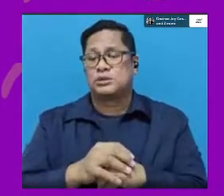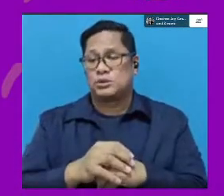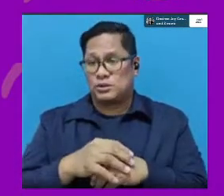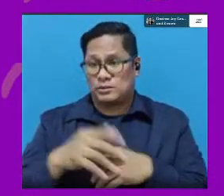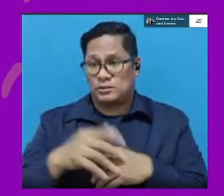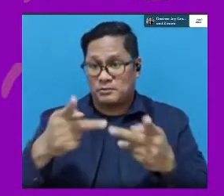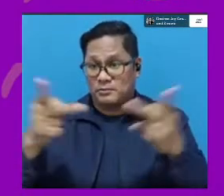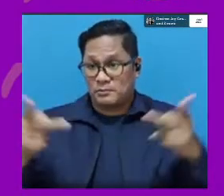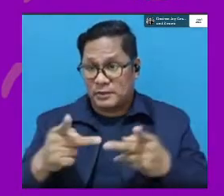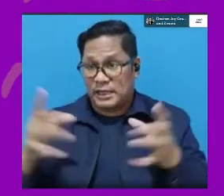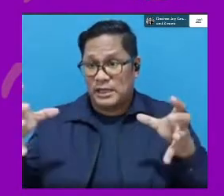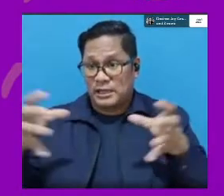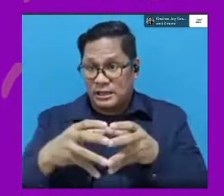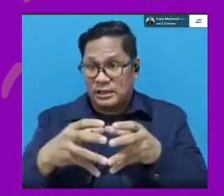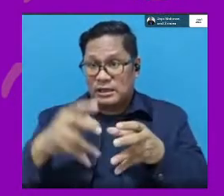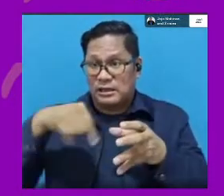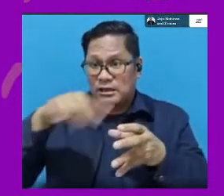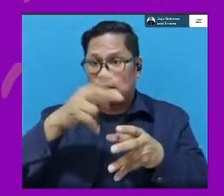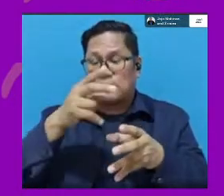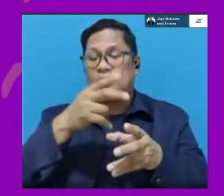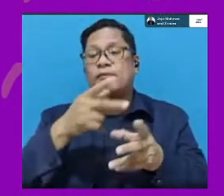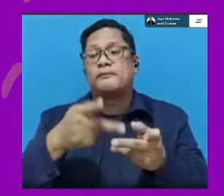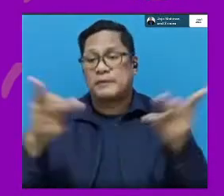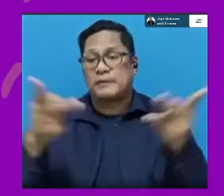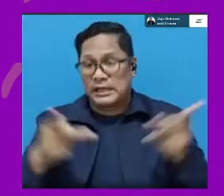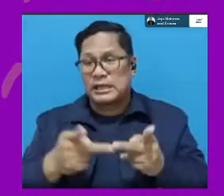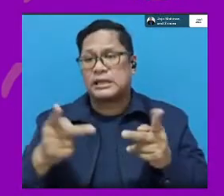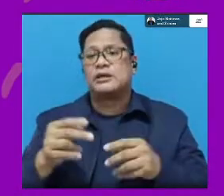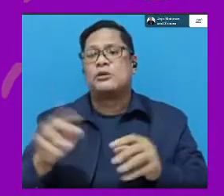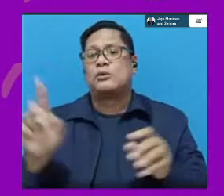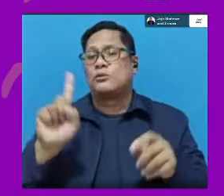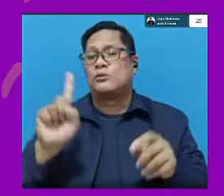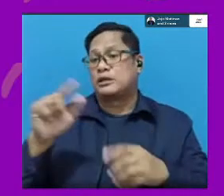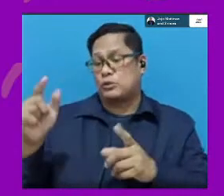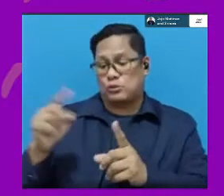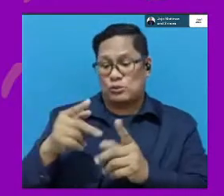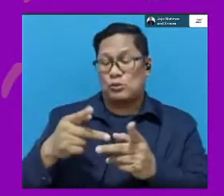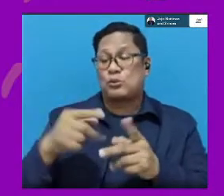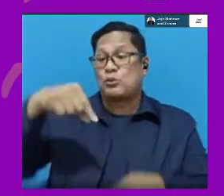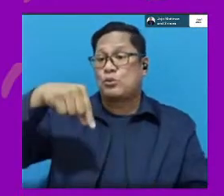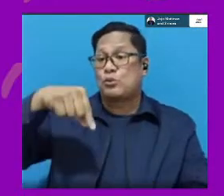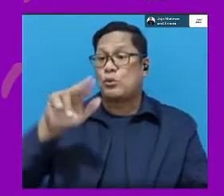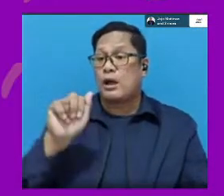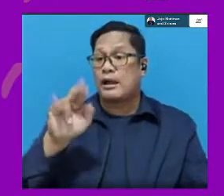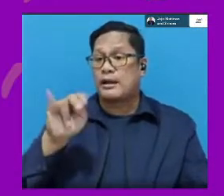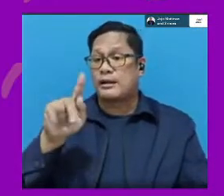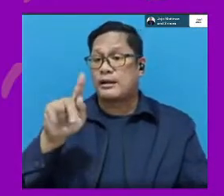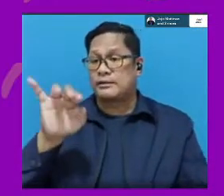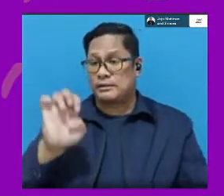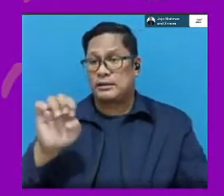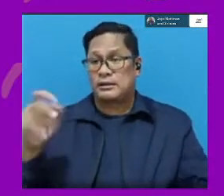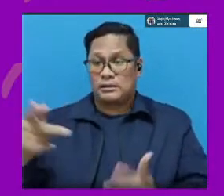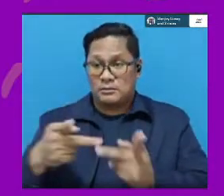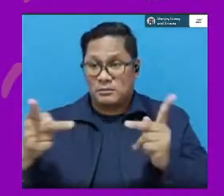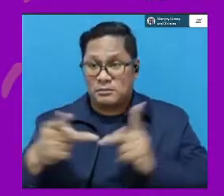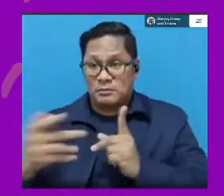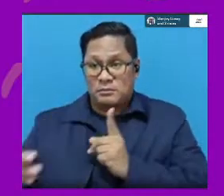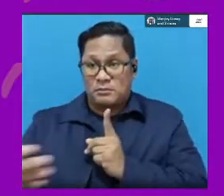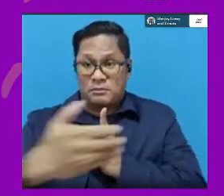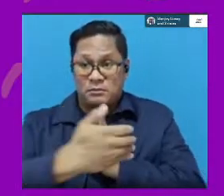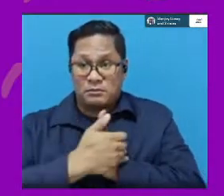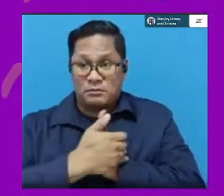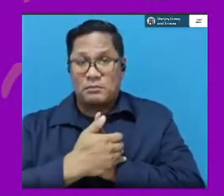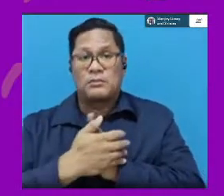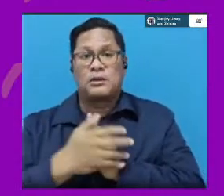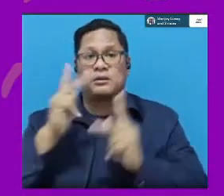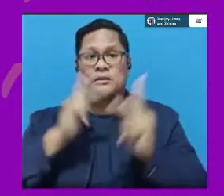care and containment facilities, otherwise known as quarantine facilities, so that people will